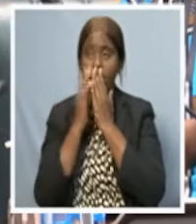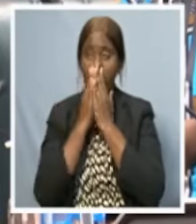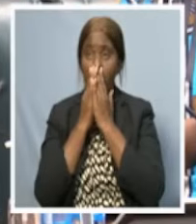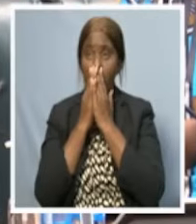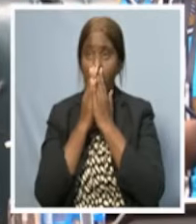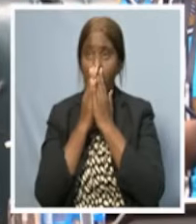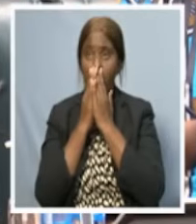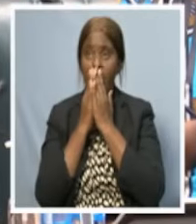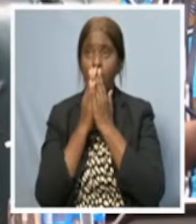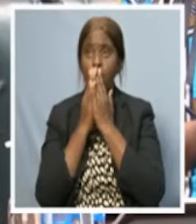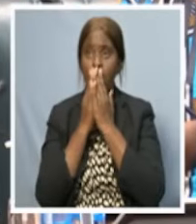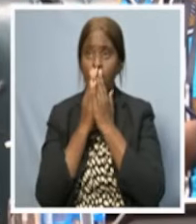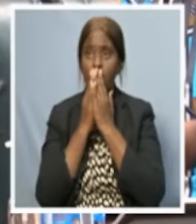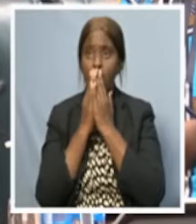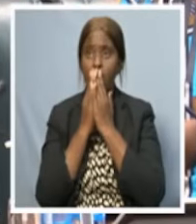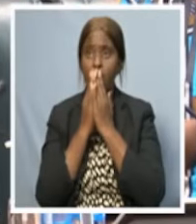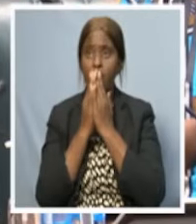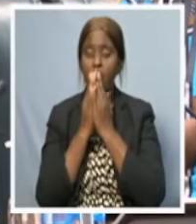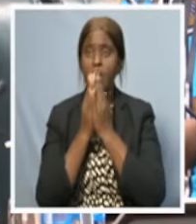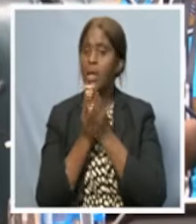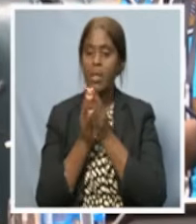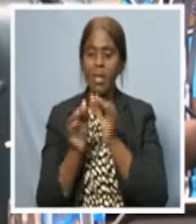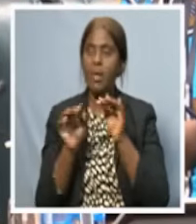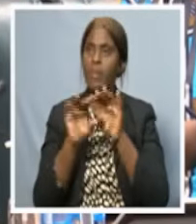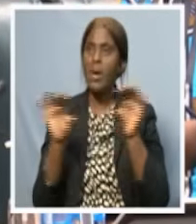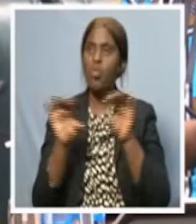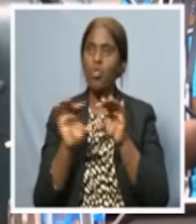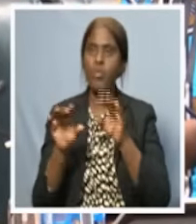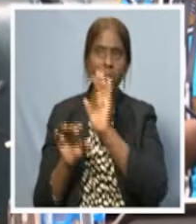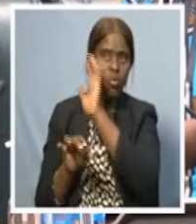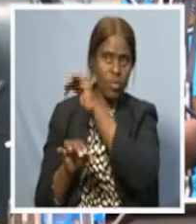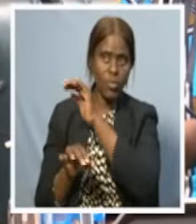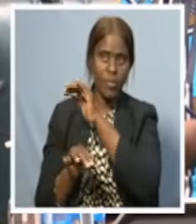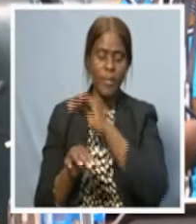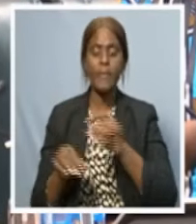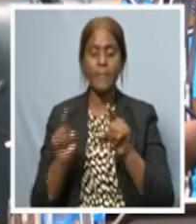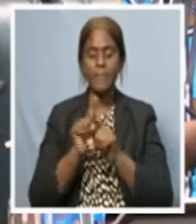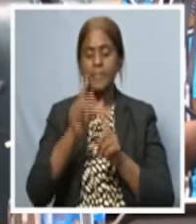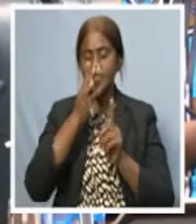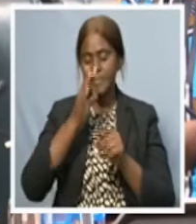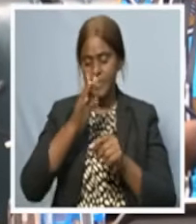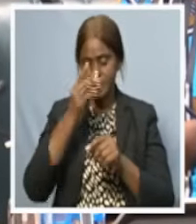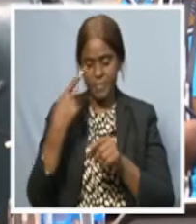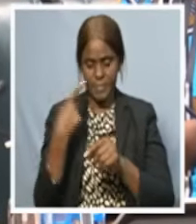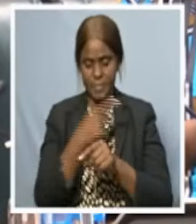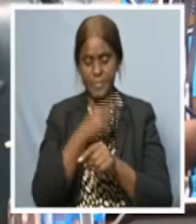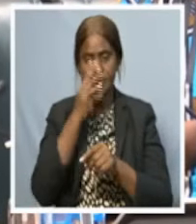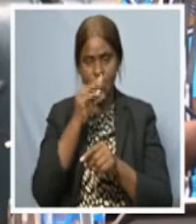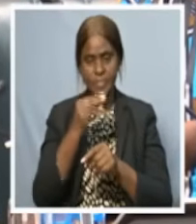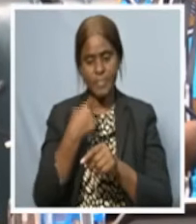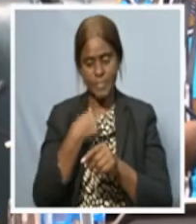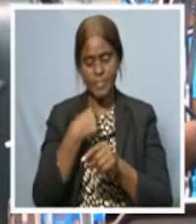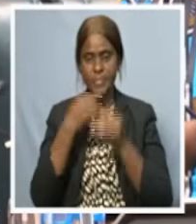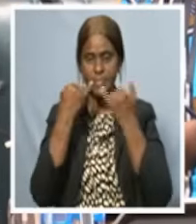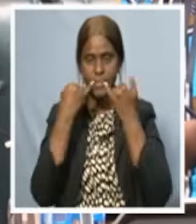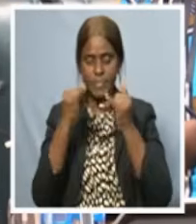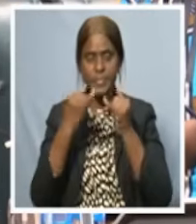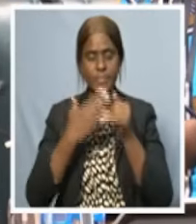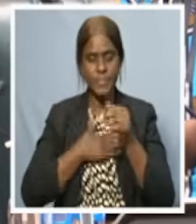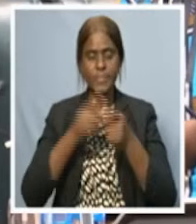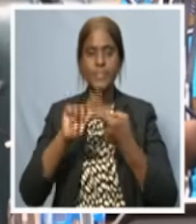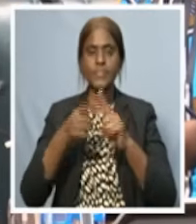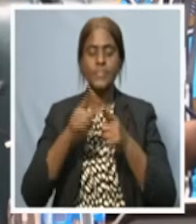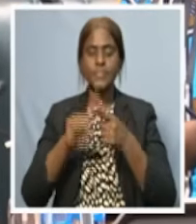listen. Madam Speaker, first I'm on record, Madam Speaker, of telling